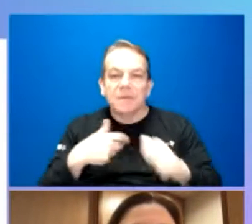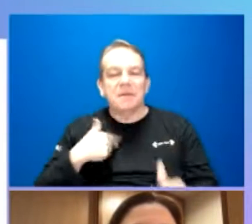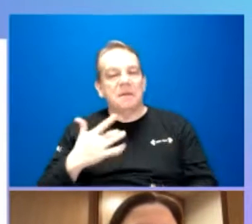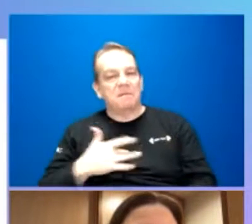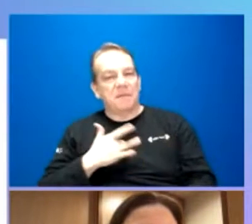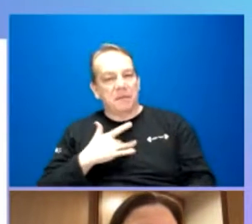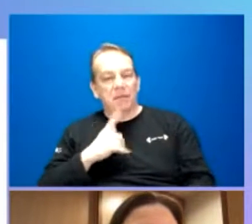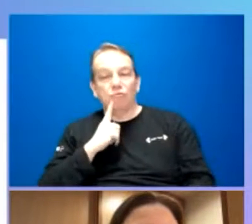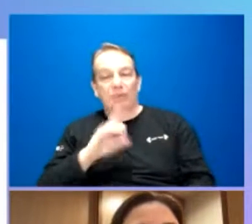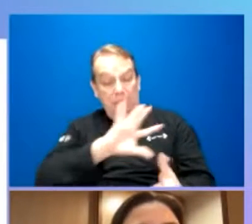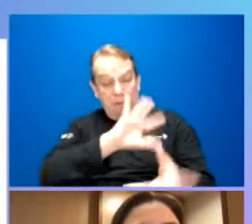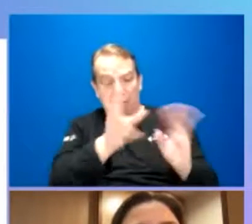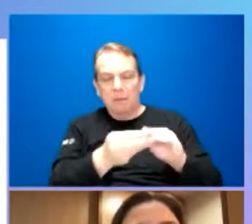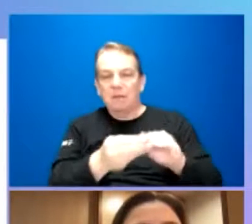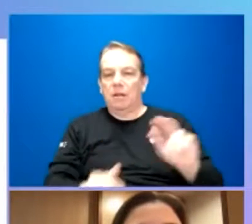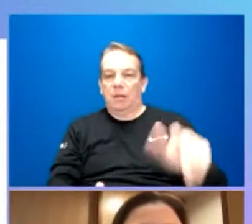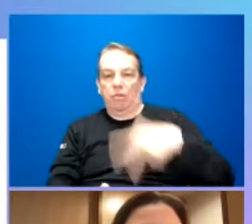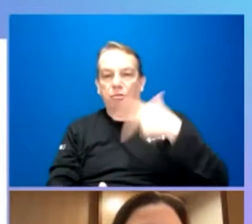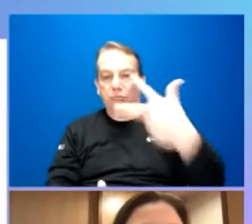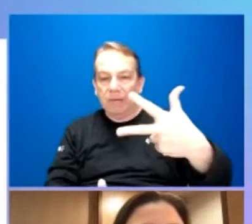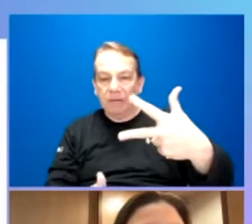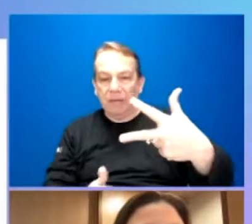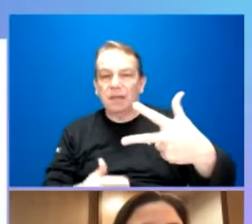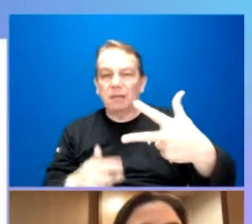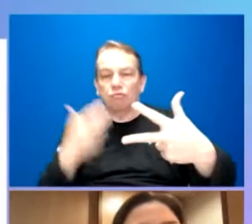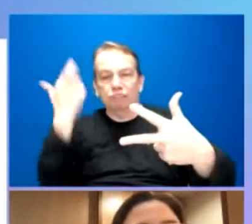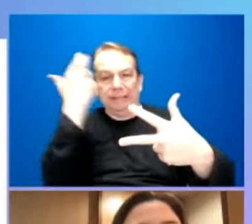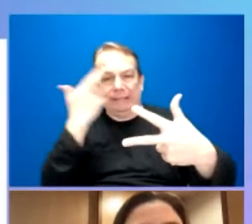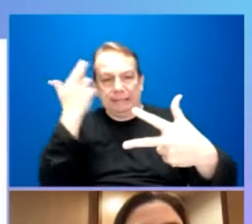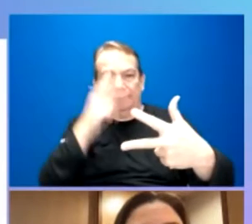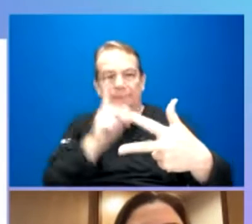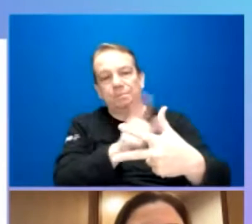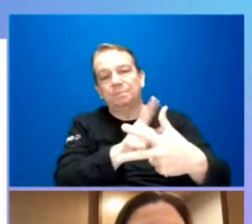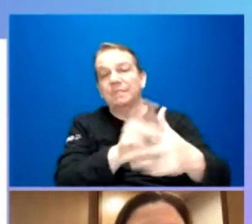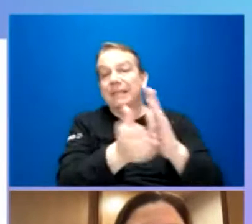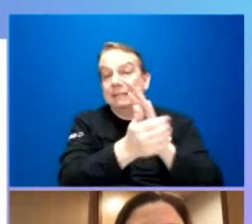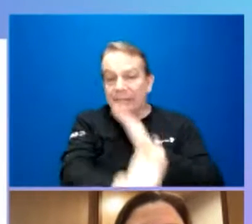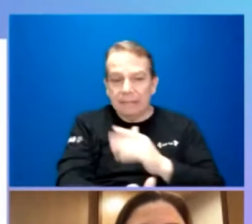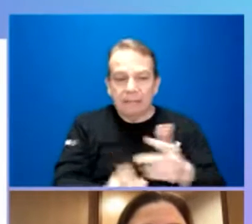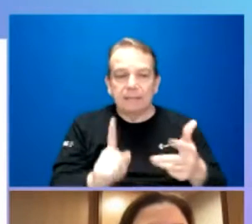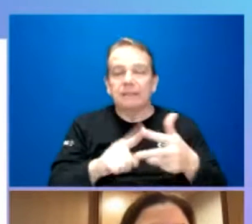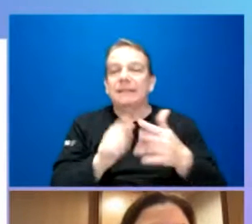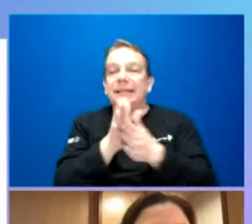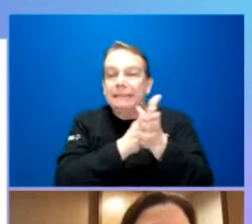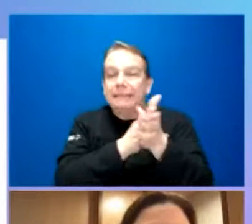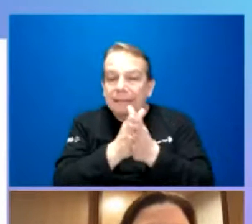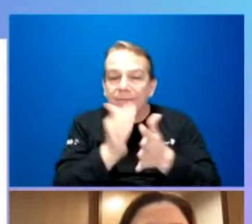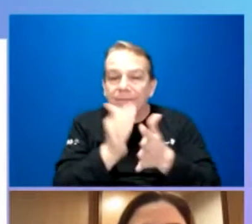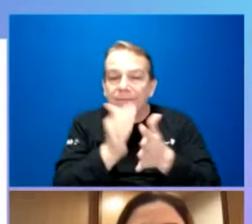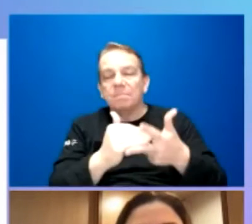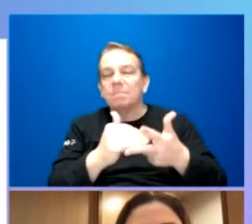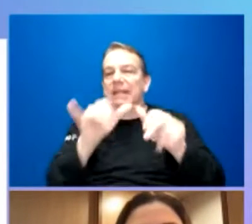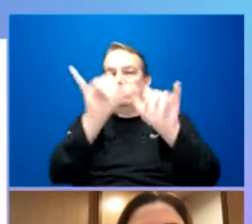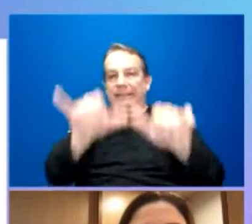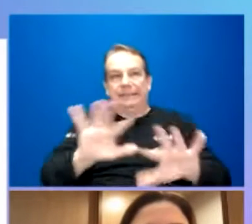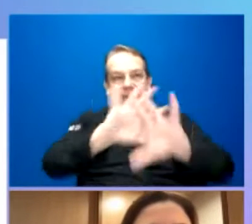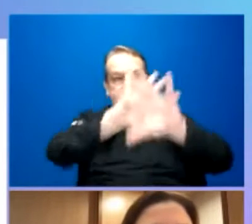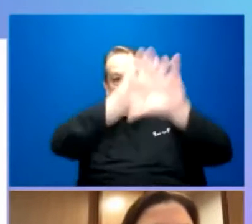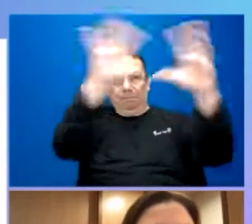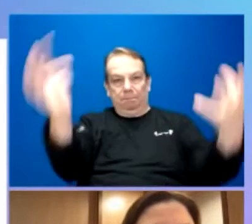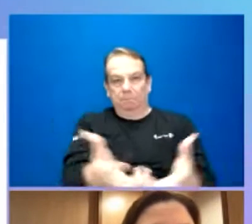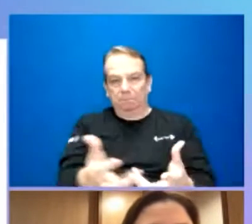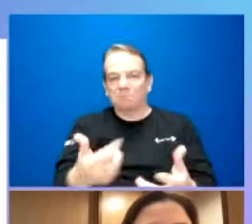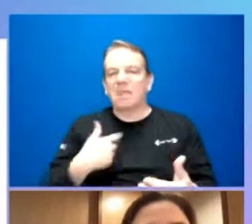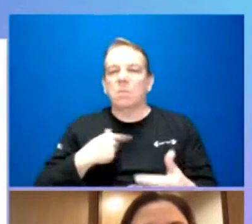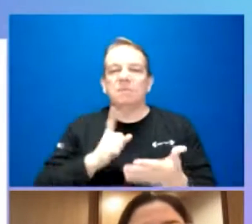3 root causes. One of them being skills, the next being incentives, and the third being systems. So I'll talk to those a little